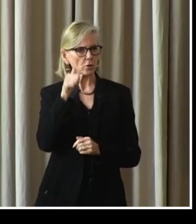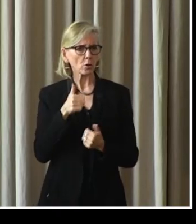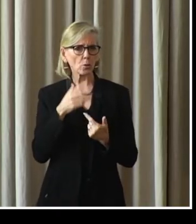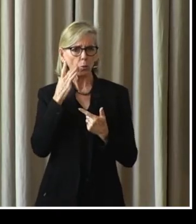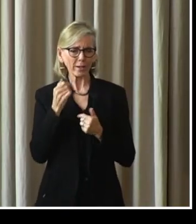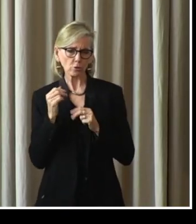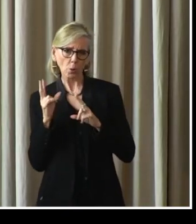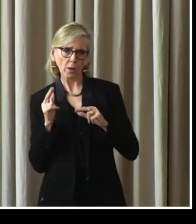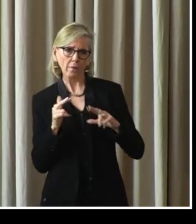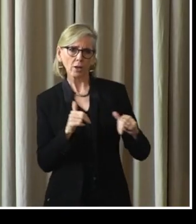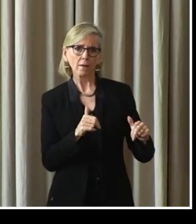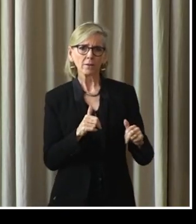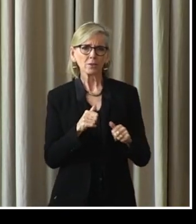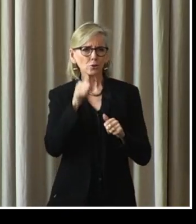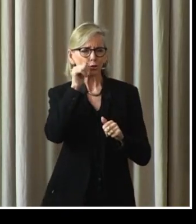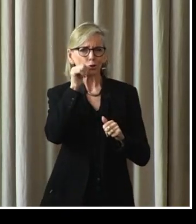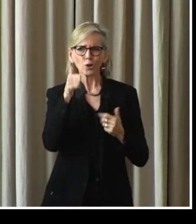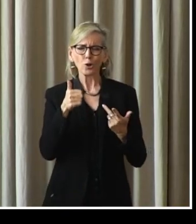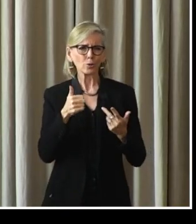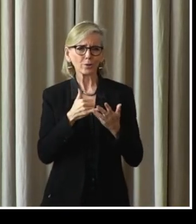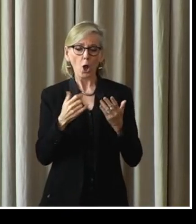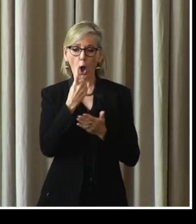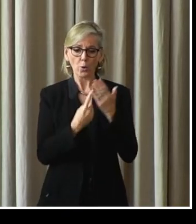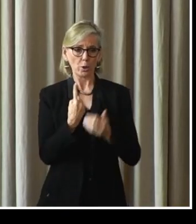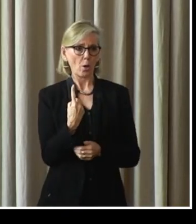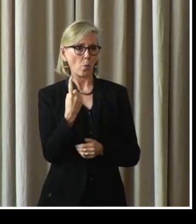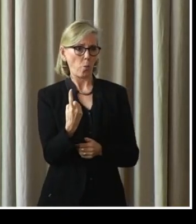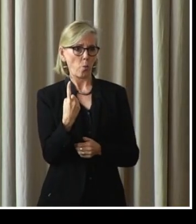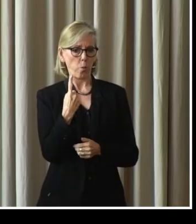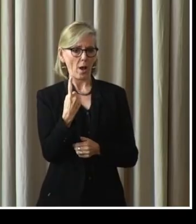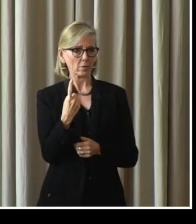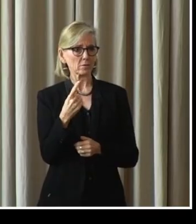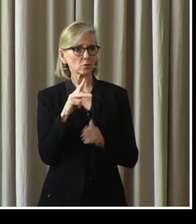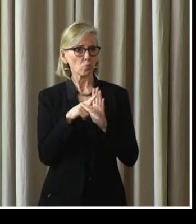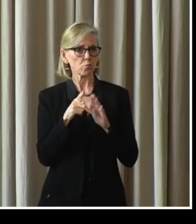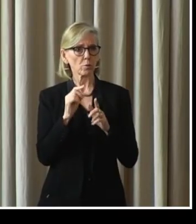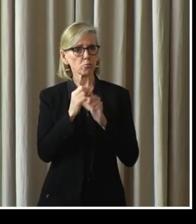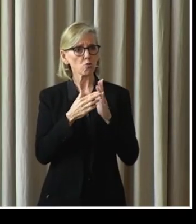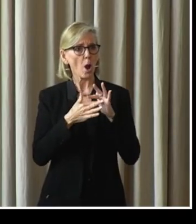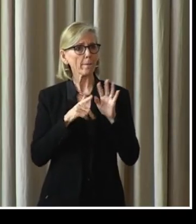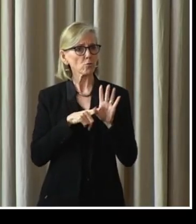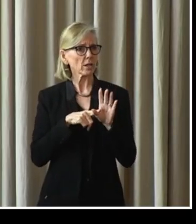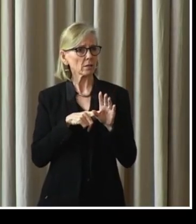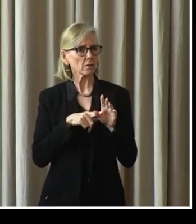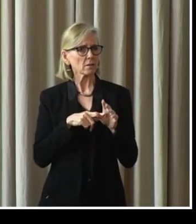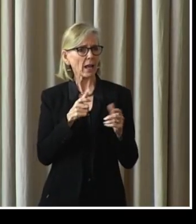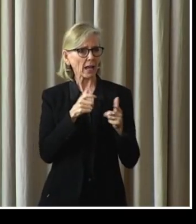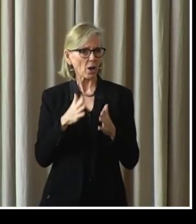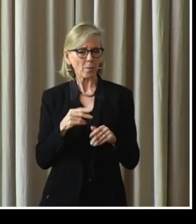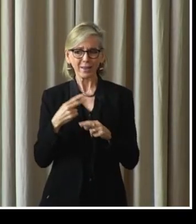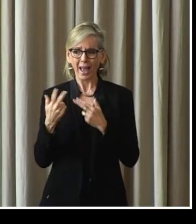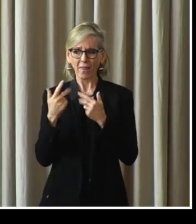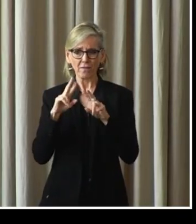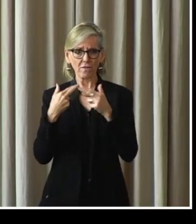is never just on the primary carer. It actually impacts on whole families and kin groups